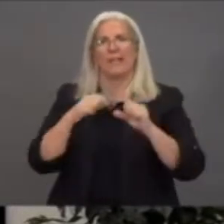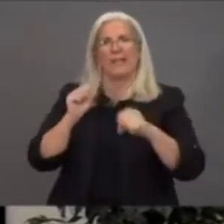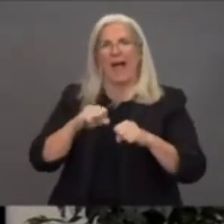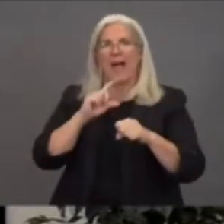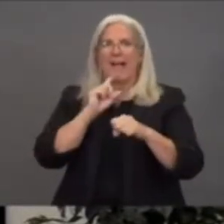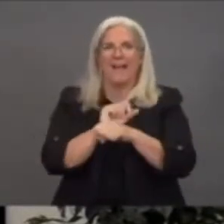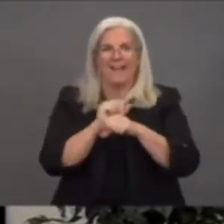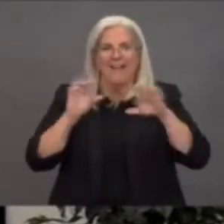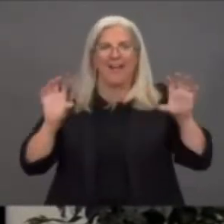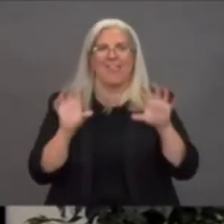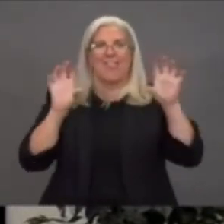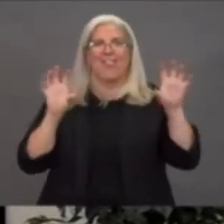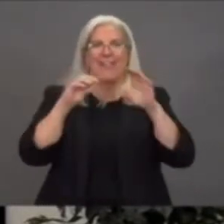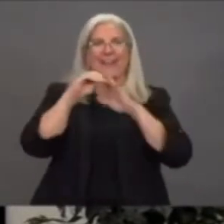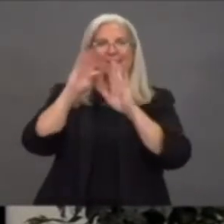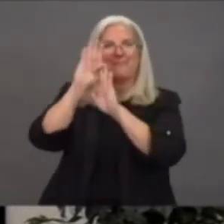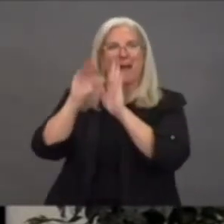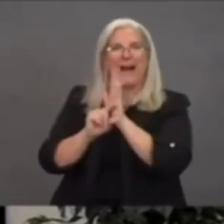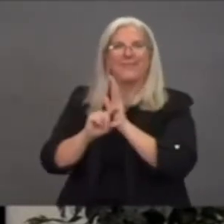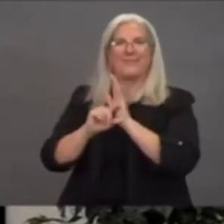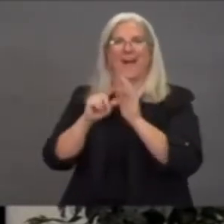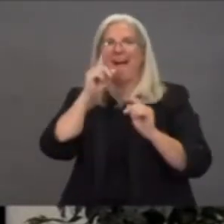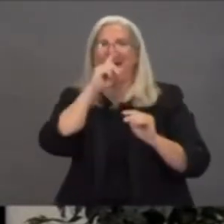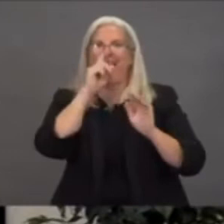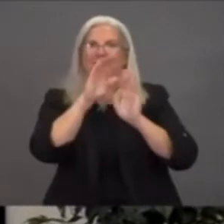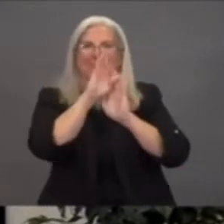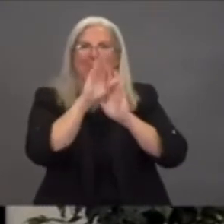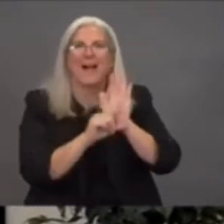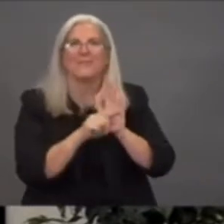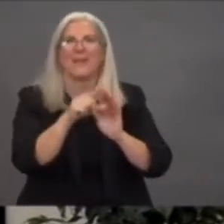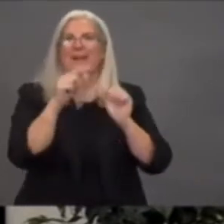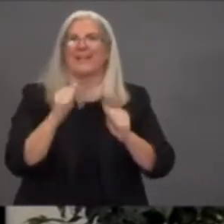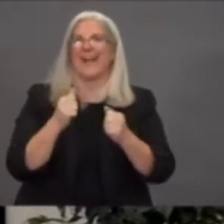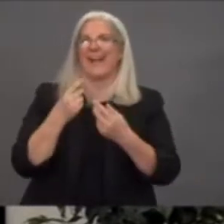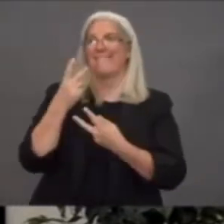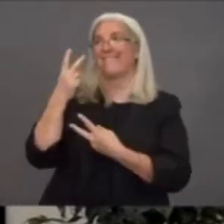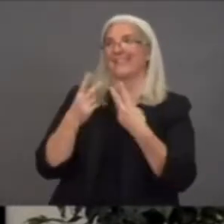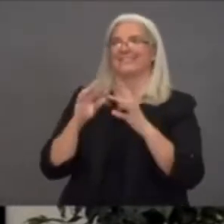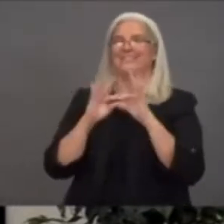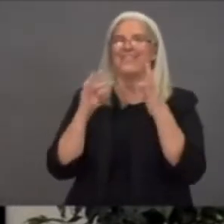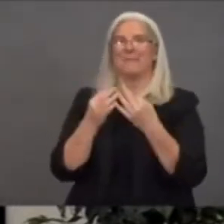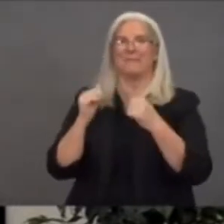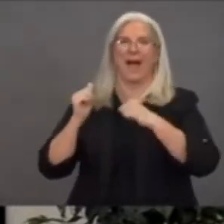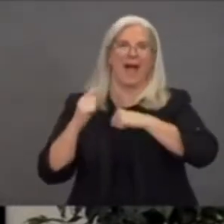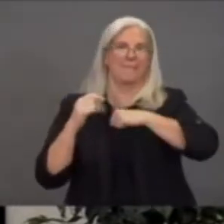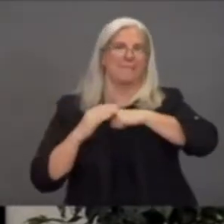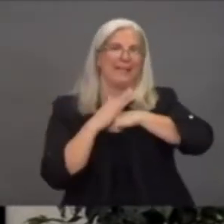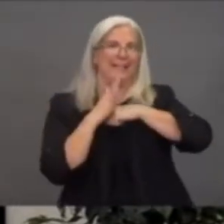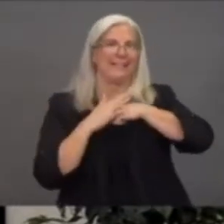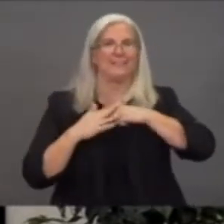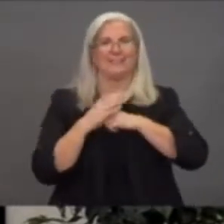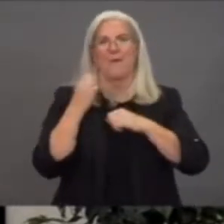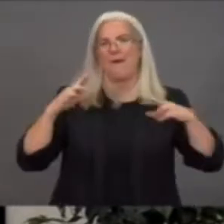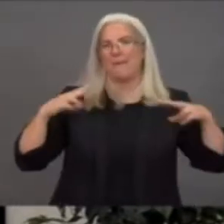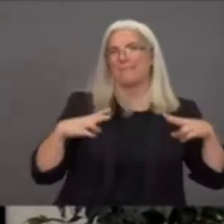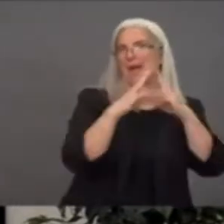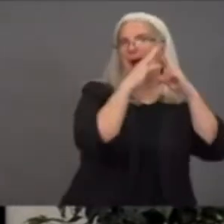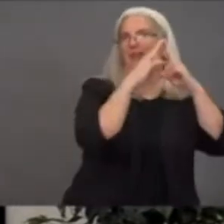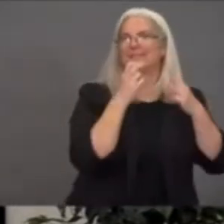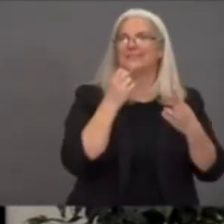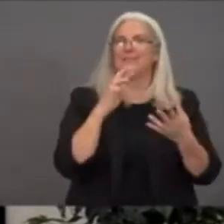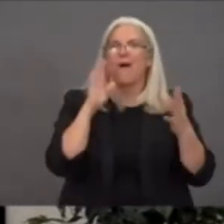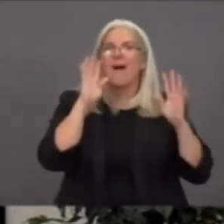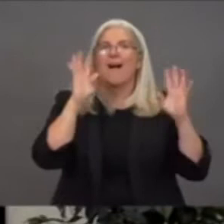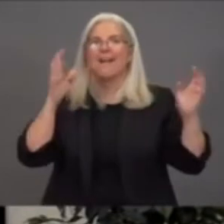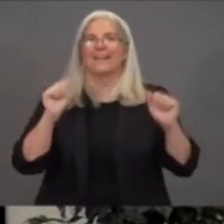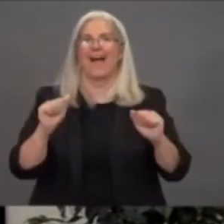your family or Zoom your family while in Paris, with a little backdrop. So people have been getting very creative. So we definitely want to encourage that.